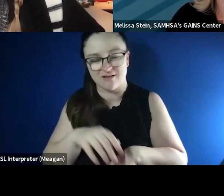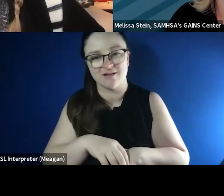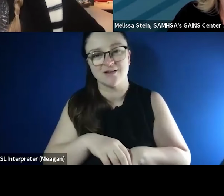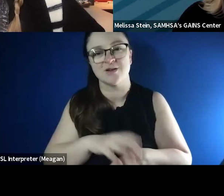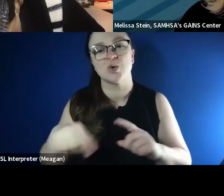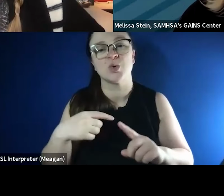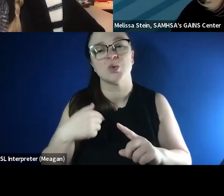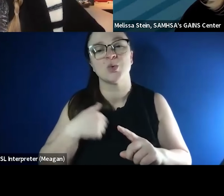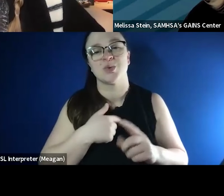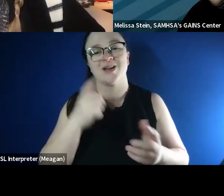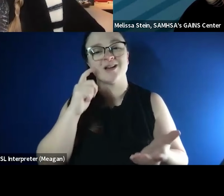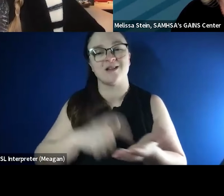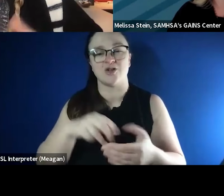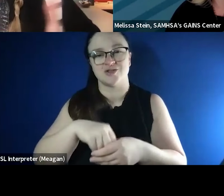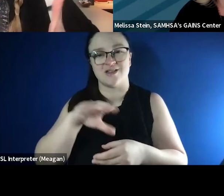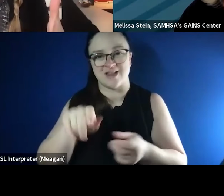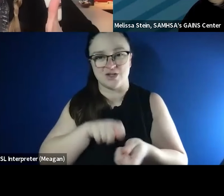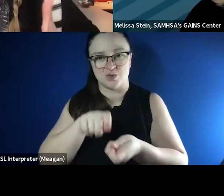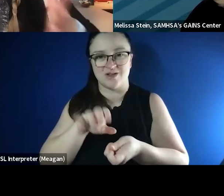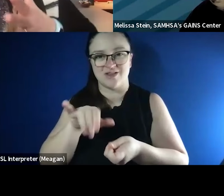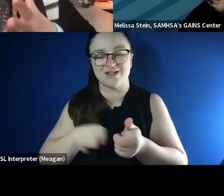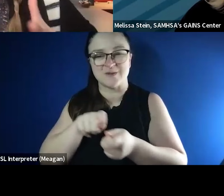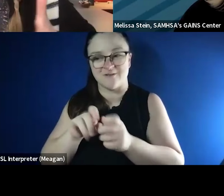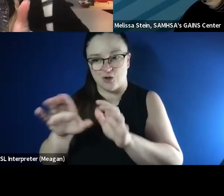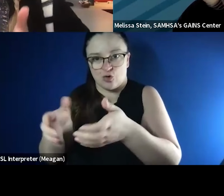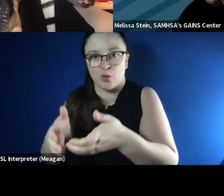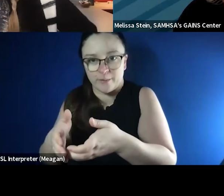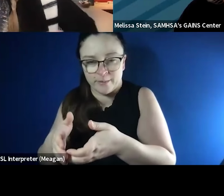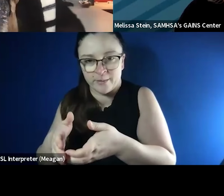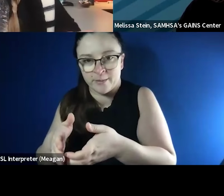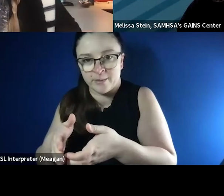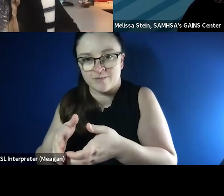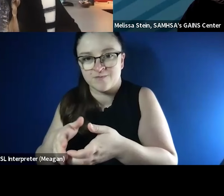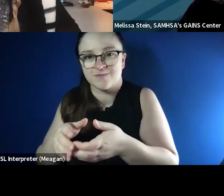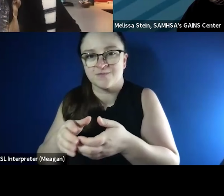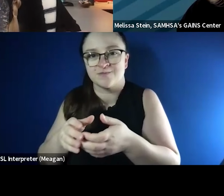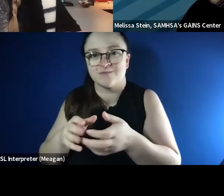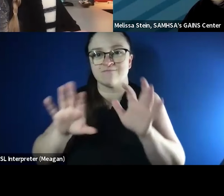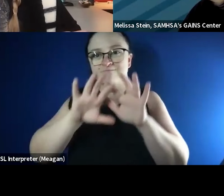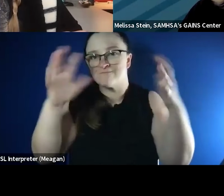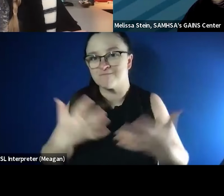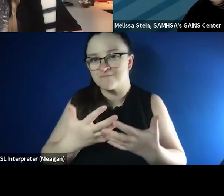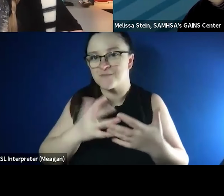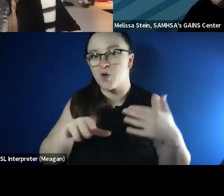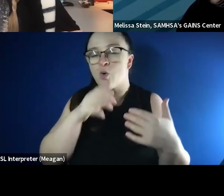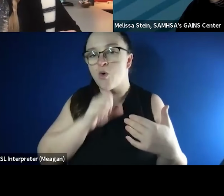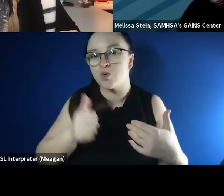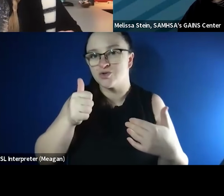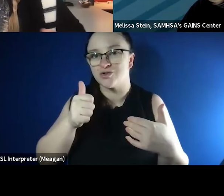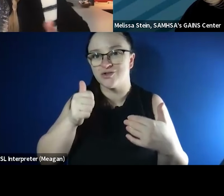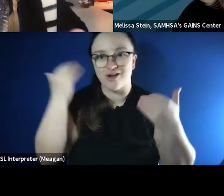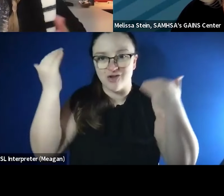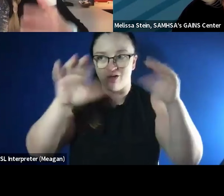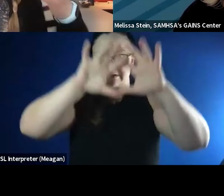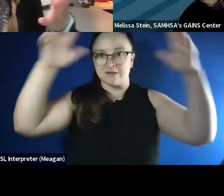that particular situation, that's a particular subgroup, right? That's a of the monolith that is older adults who are incarcerated. There's those